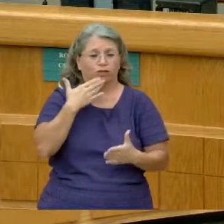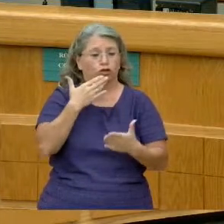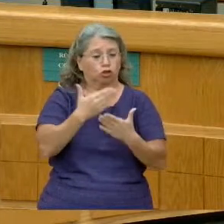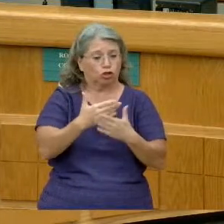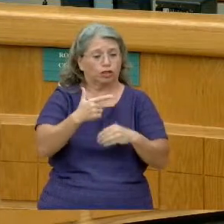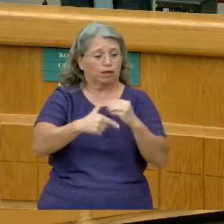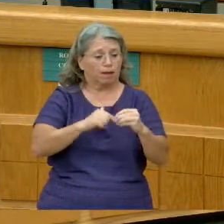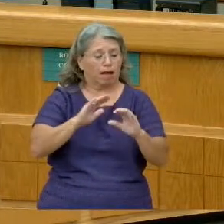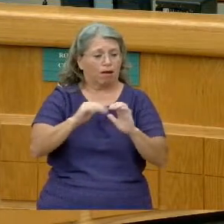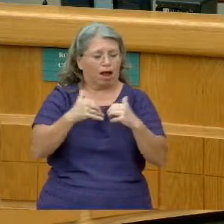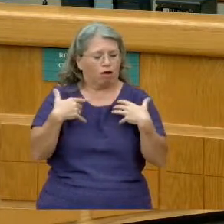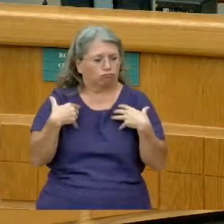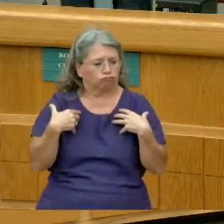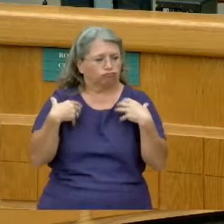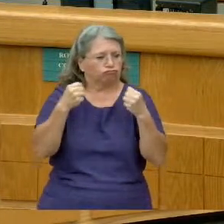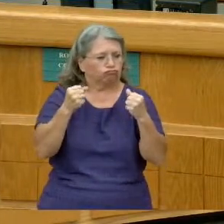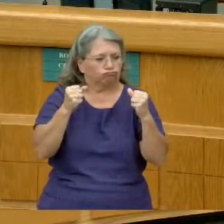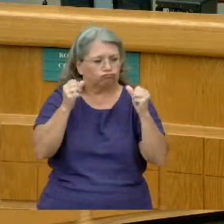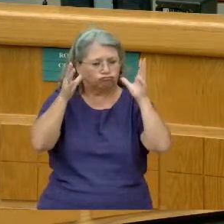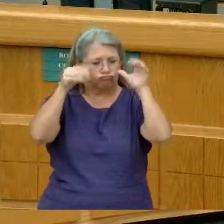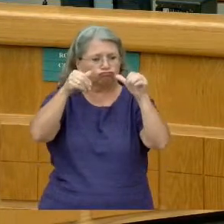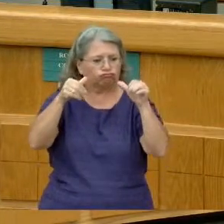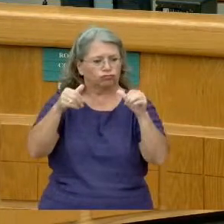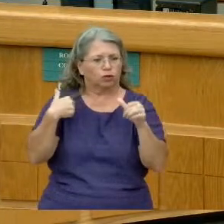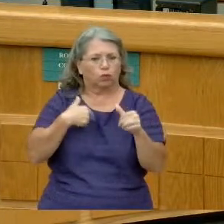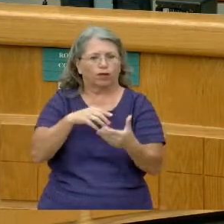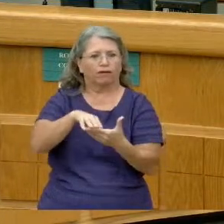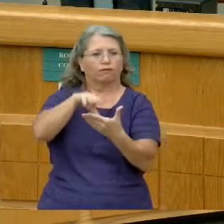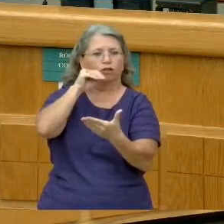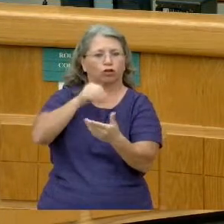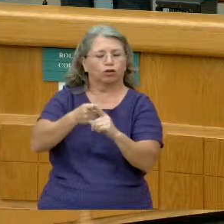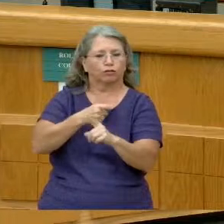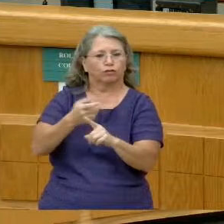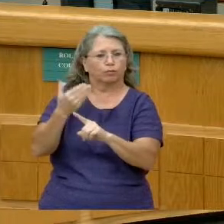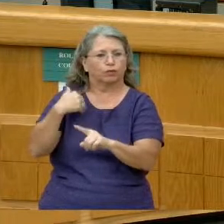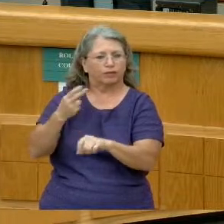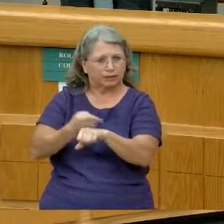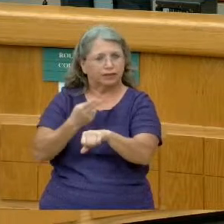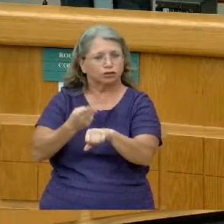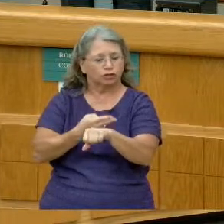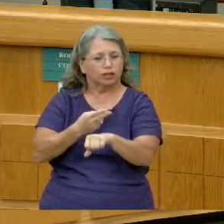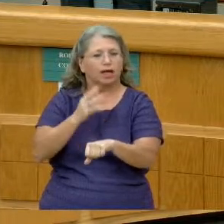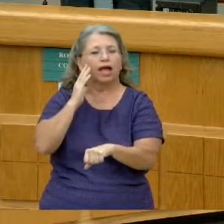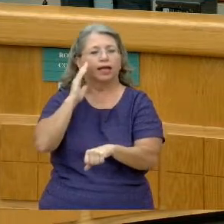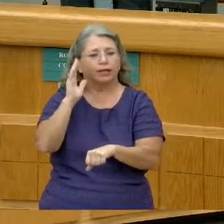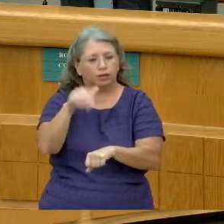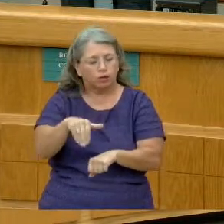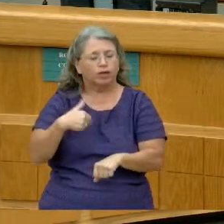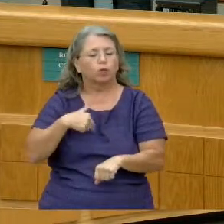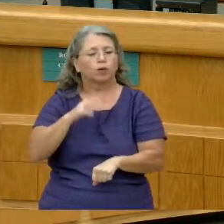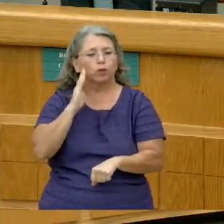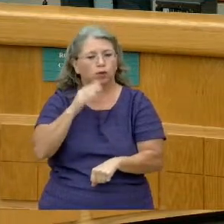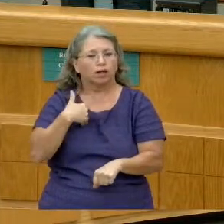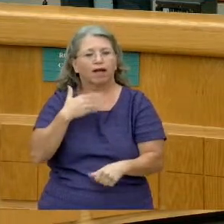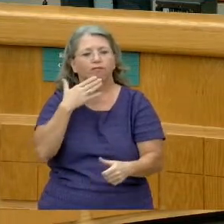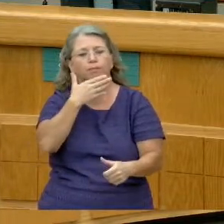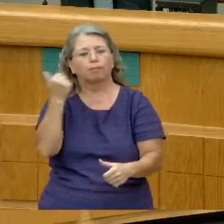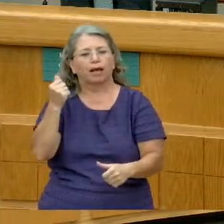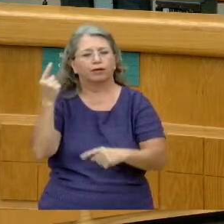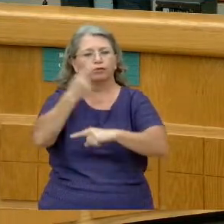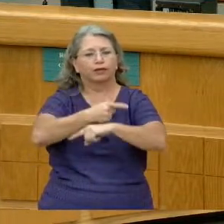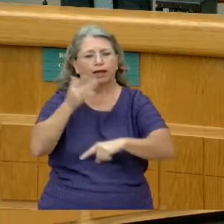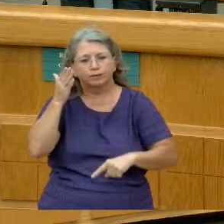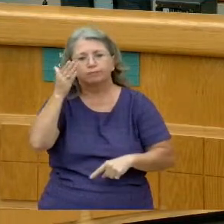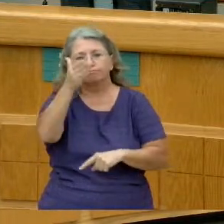learned from our previous history. And I know that there will be sunny days ahead. And so I thank you for